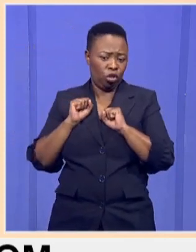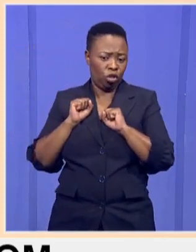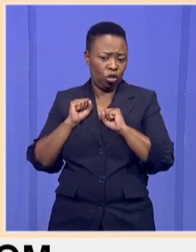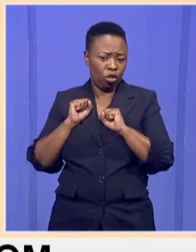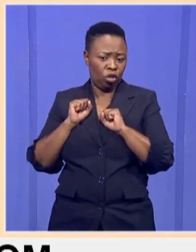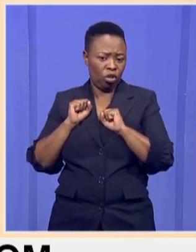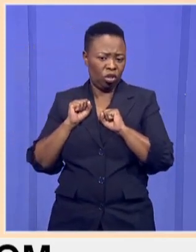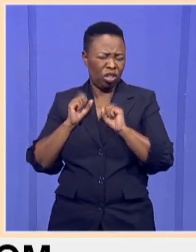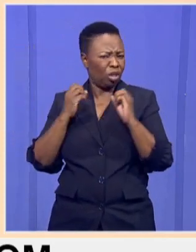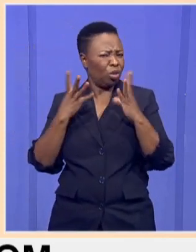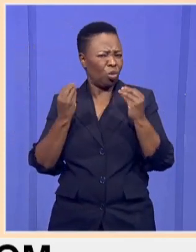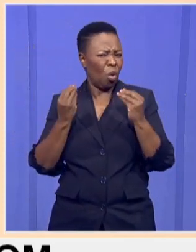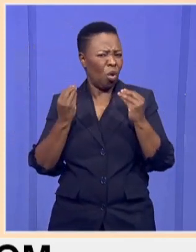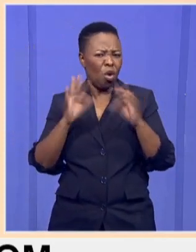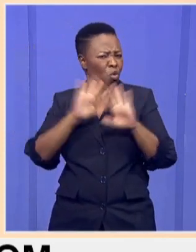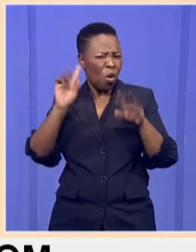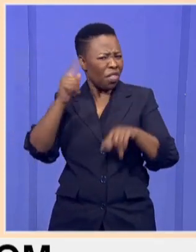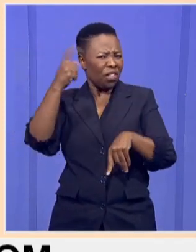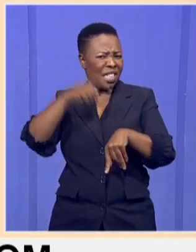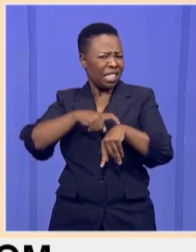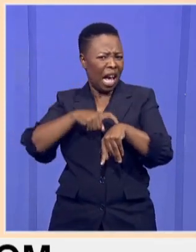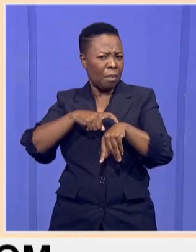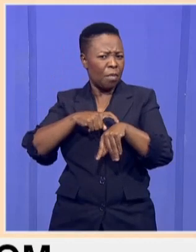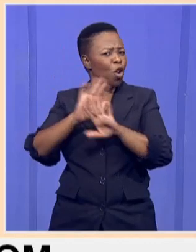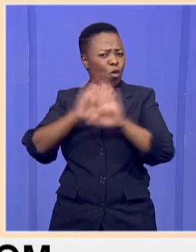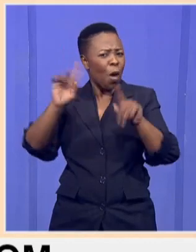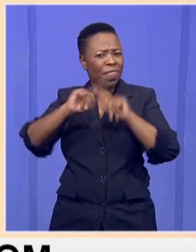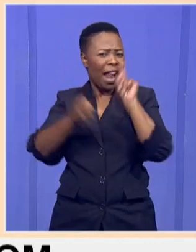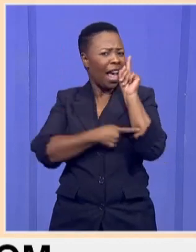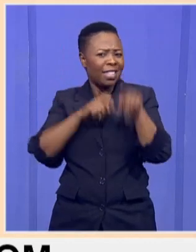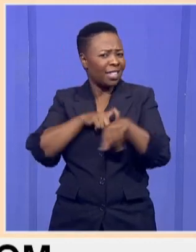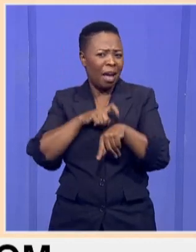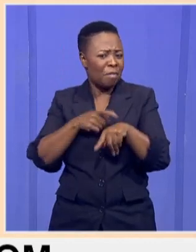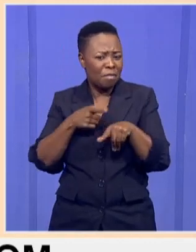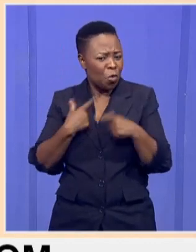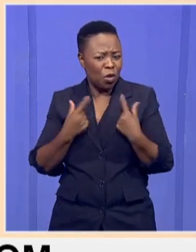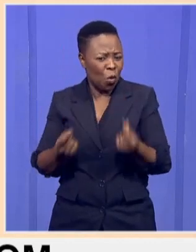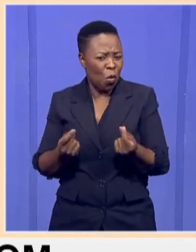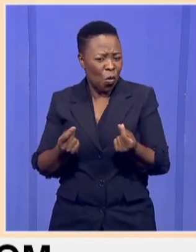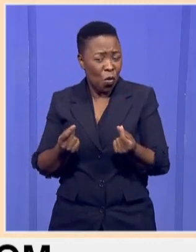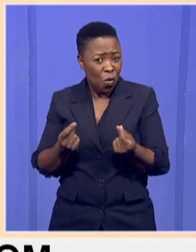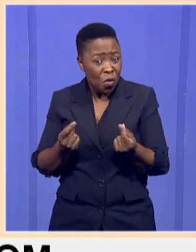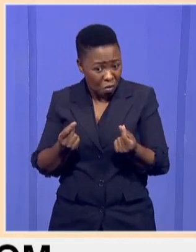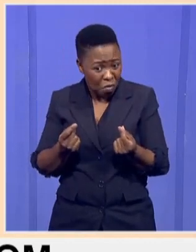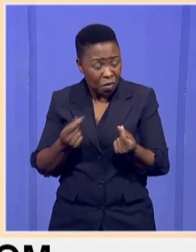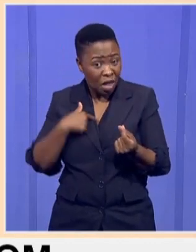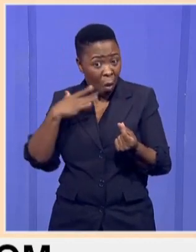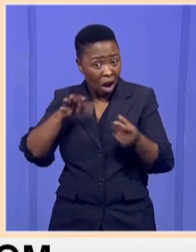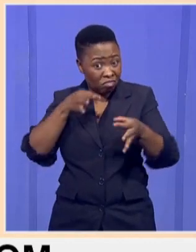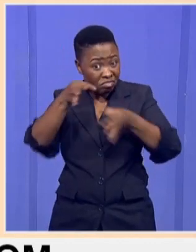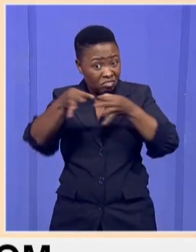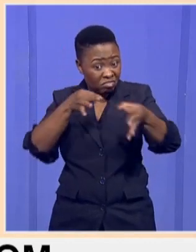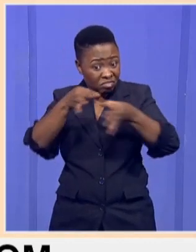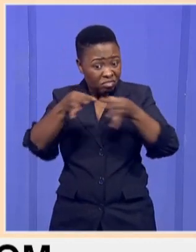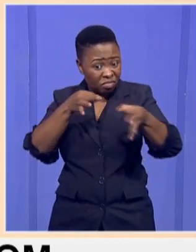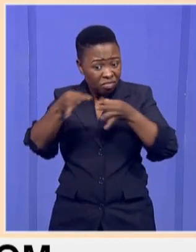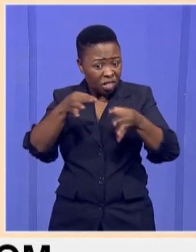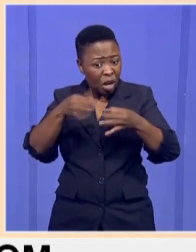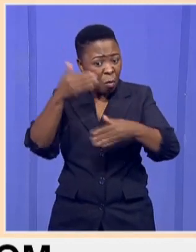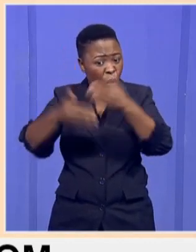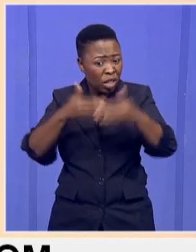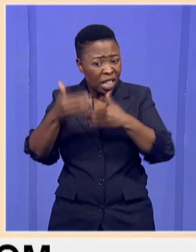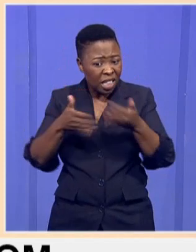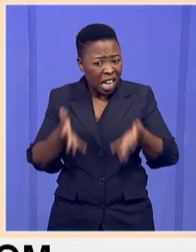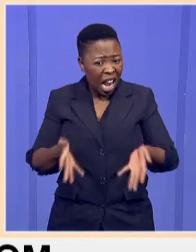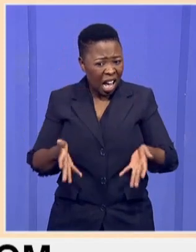So this is not the first time, this won't be the last time. Should I outline the process here in this particular instance?